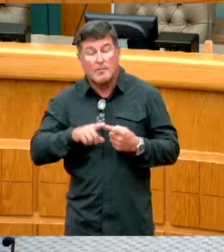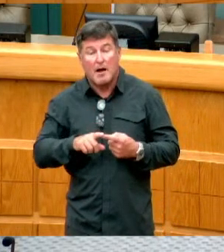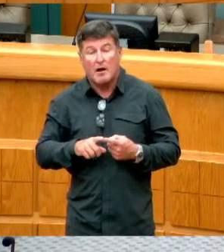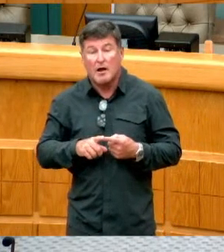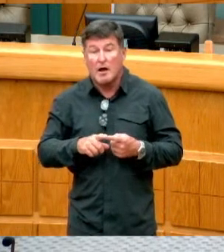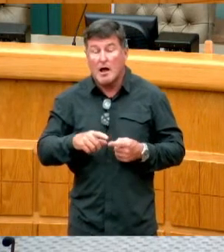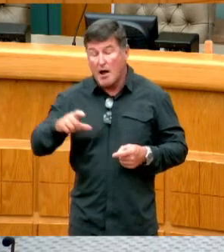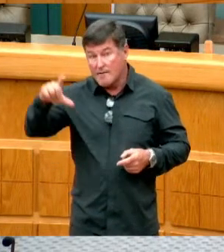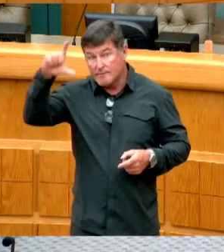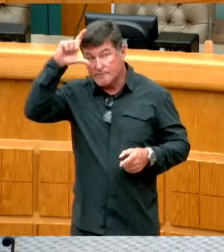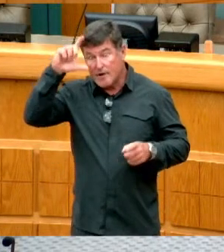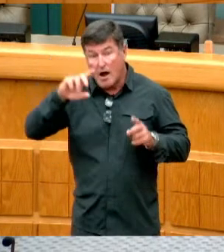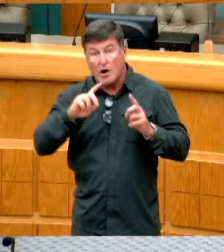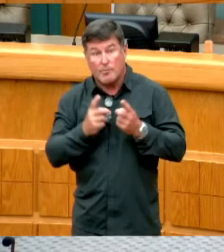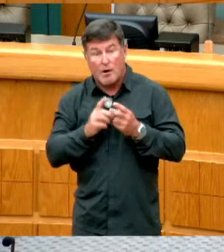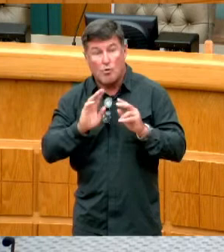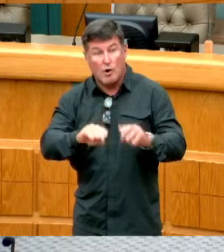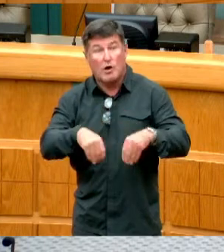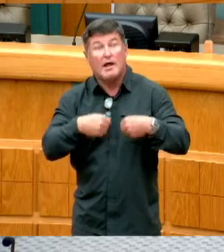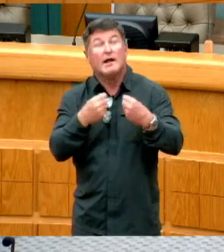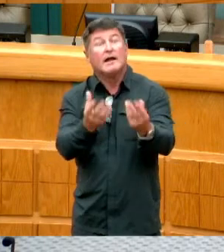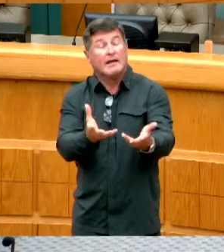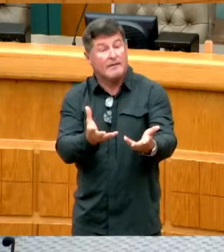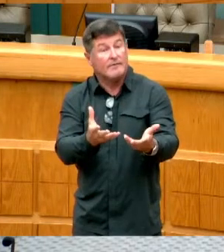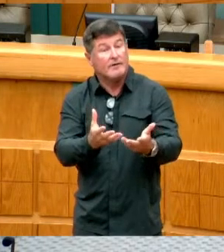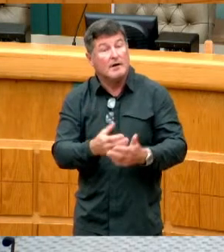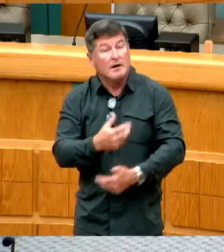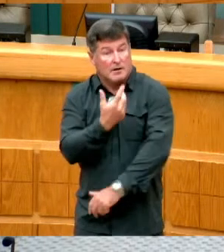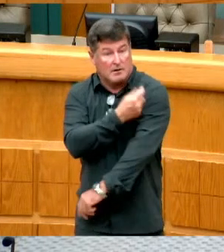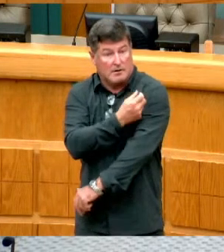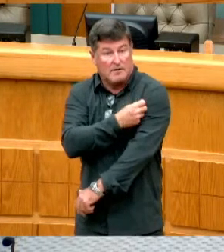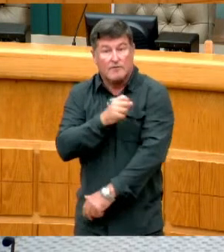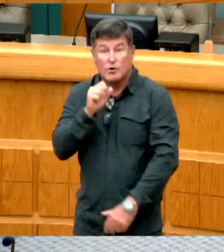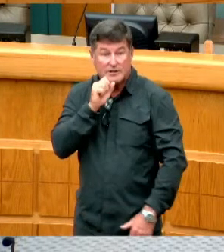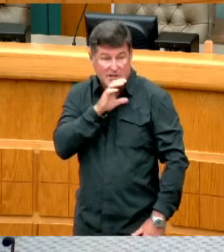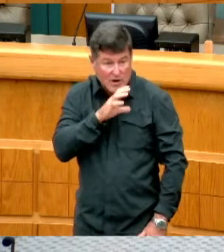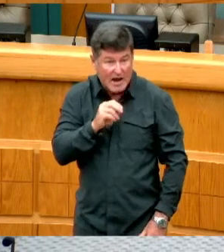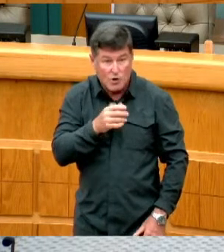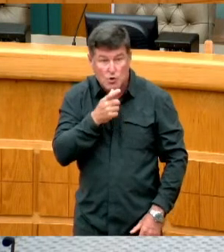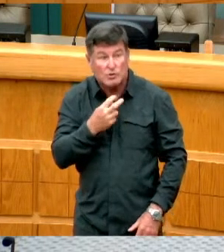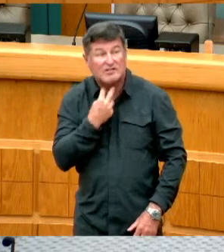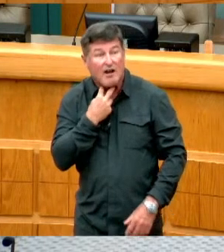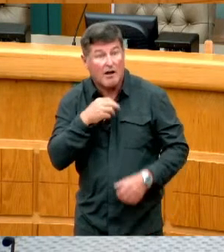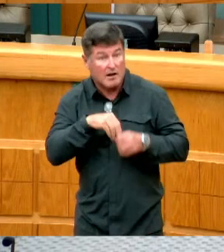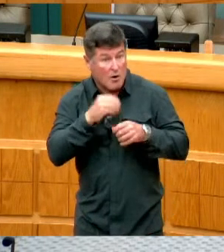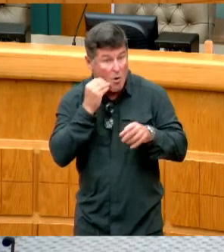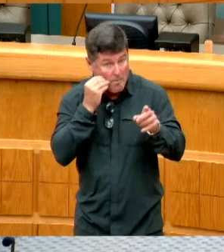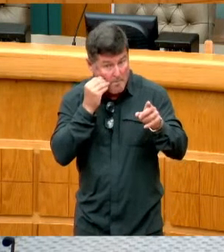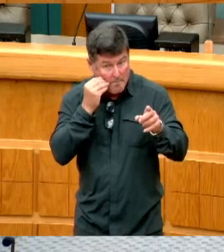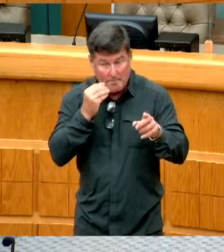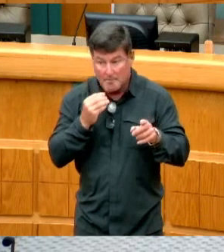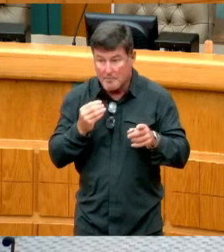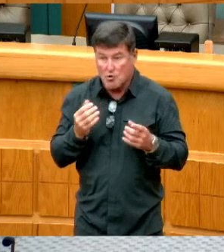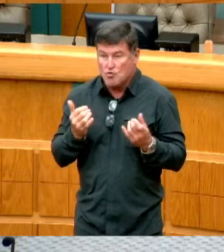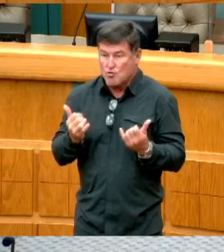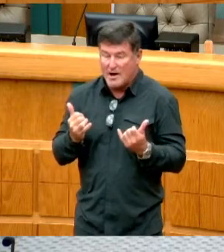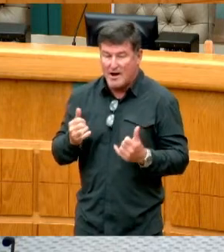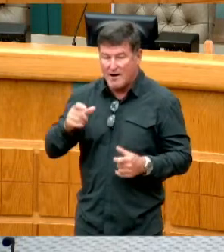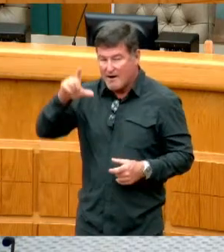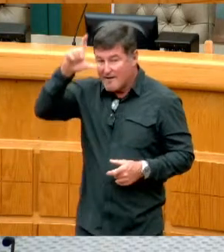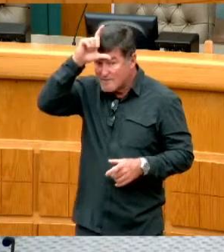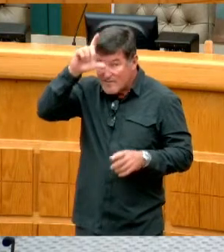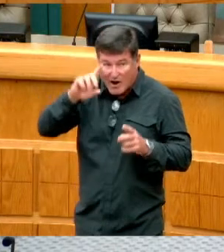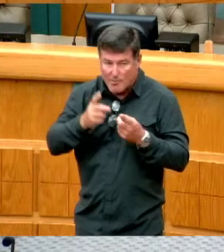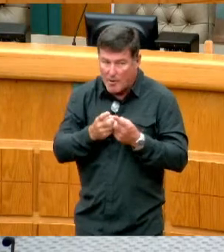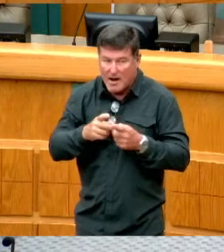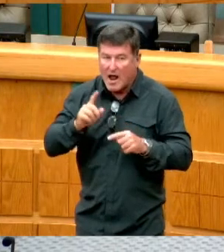departments to have vaccines for the elderly and for the homebound, they currently do not have vaccines for the